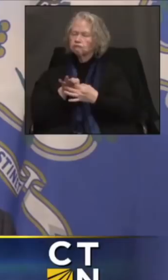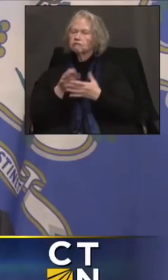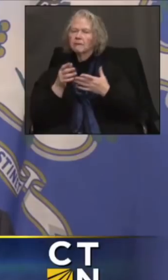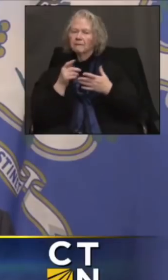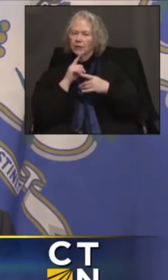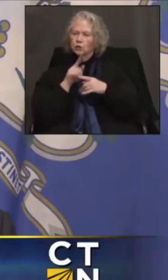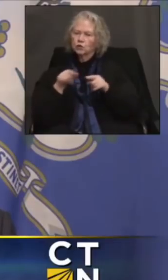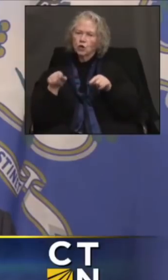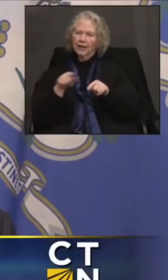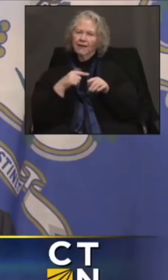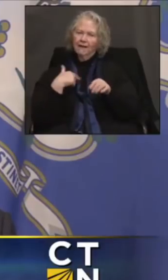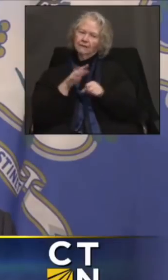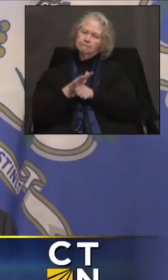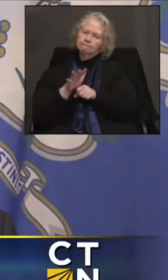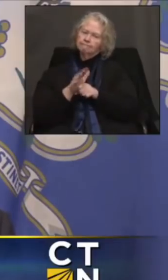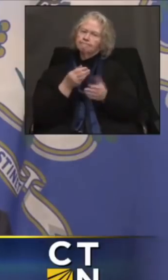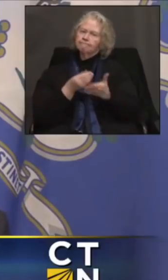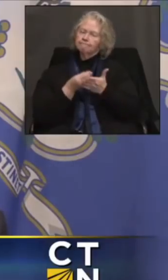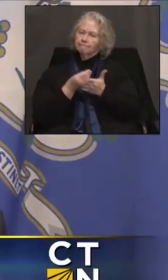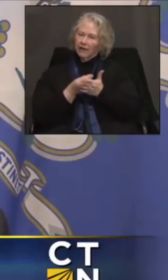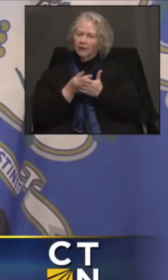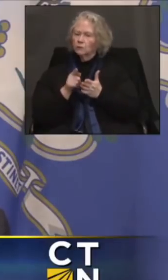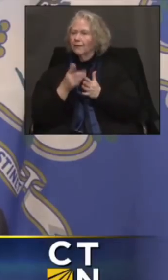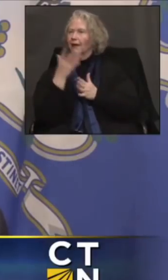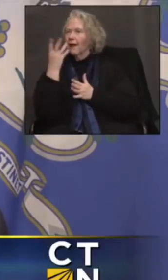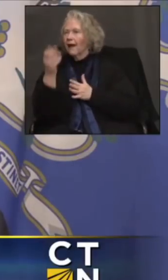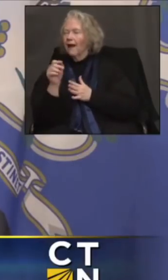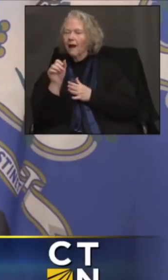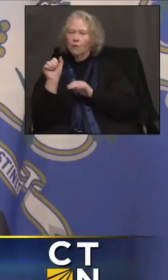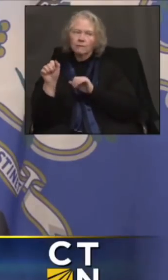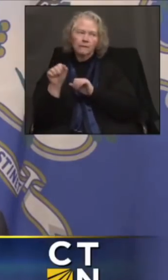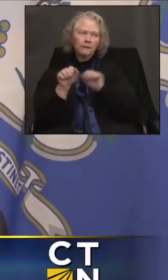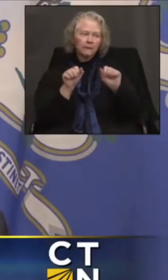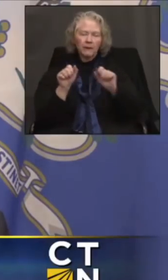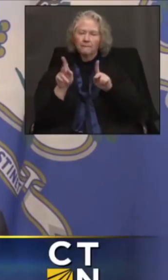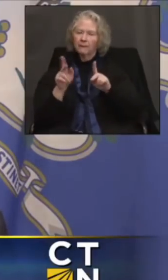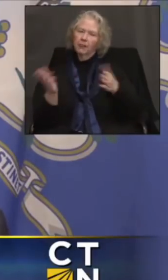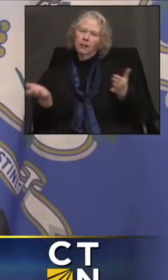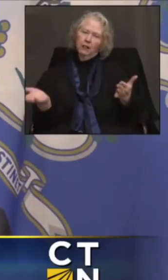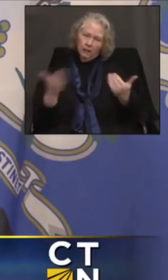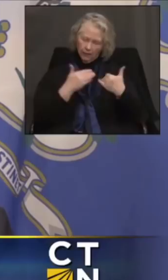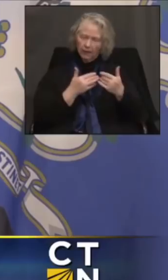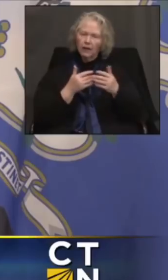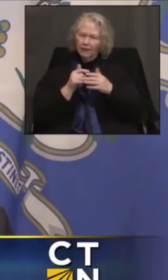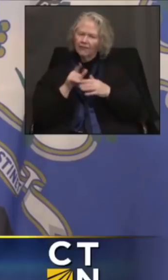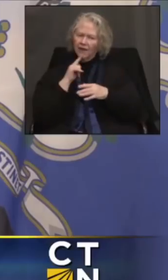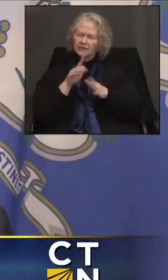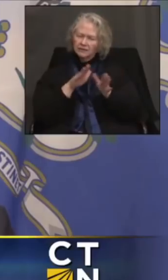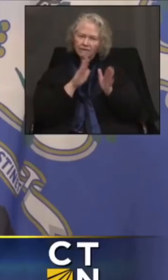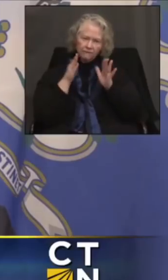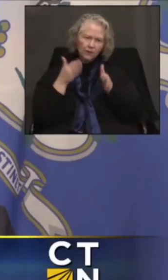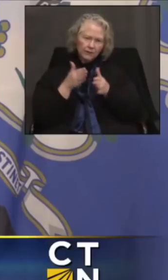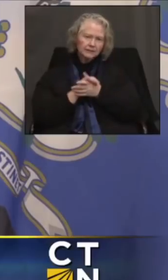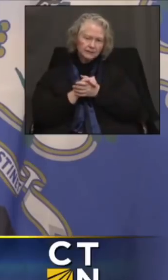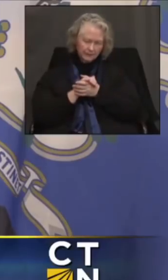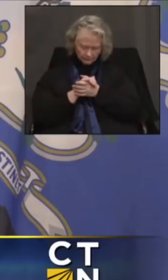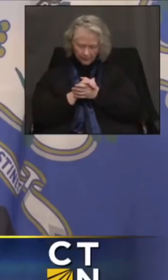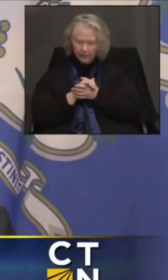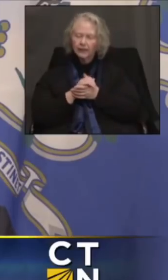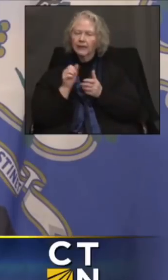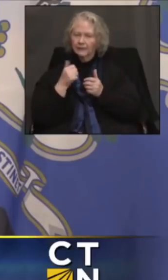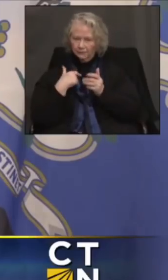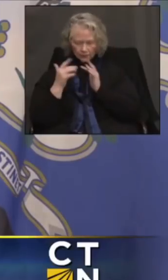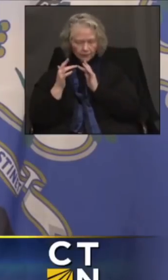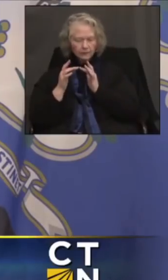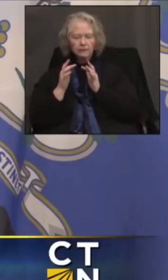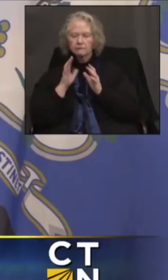they have the resources they need to knock on doors, get people here. That's been the focus, but we're connected with legislature all